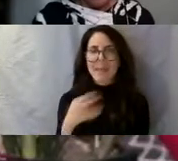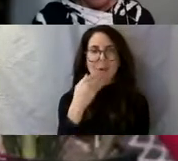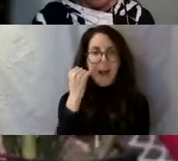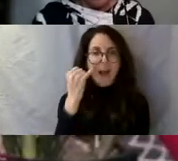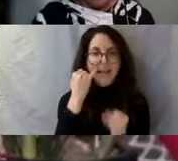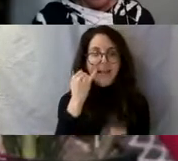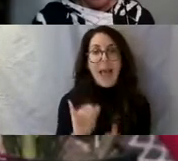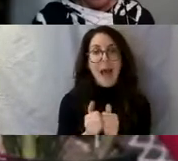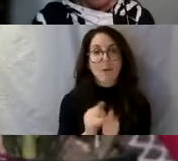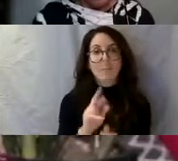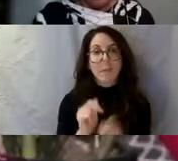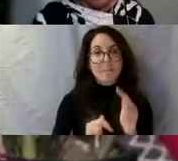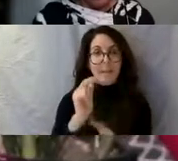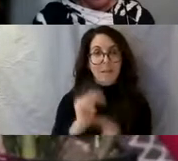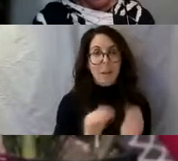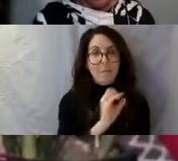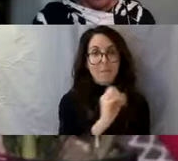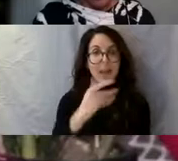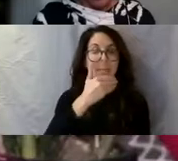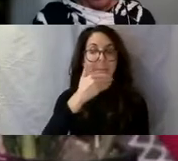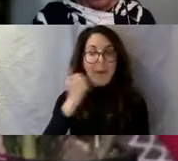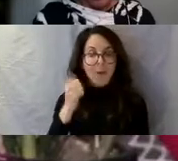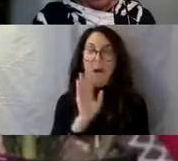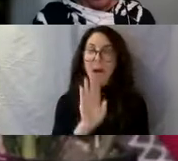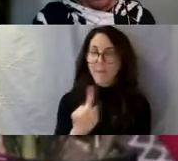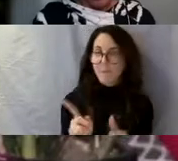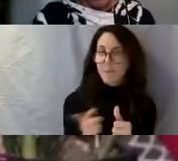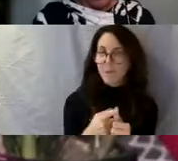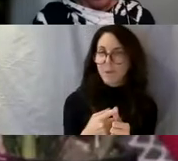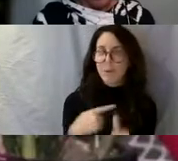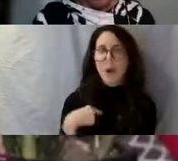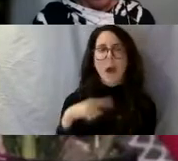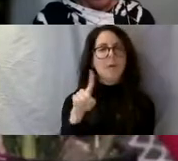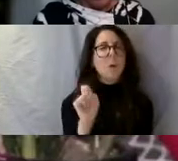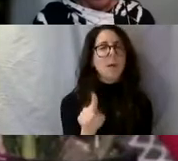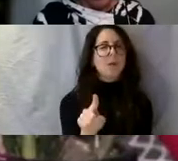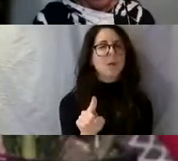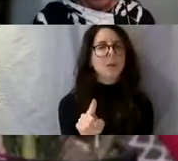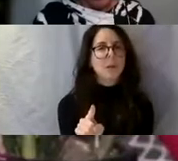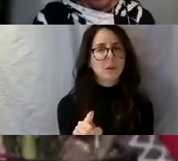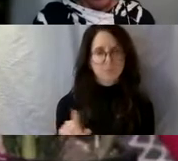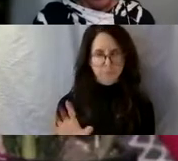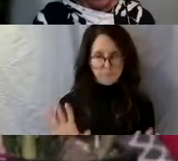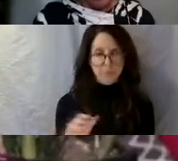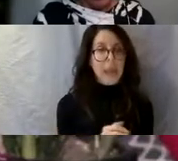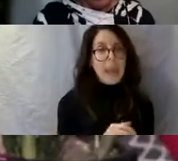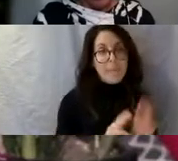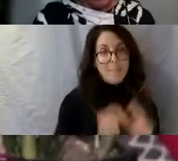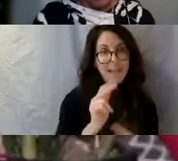back better. But before I do so, I want to question, is the difference between building and